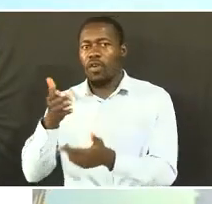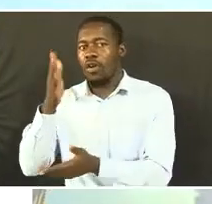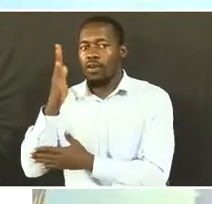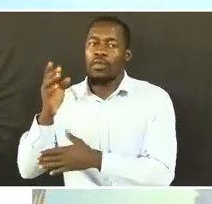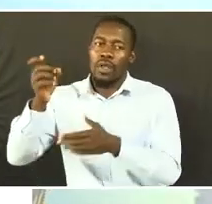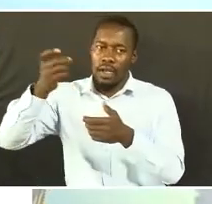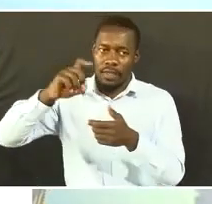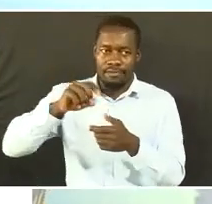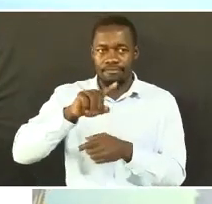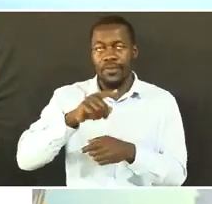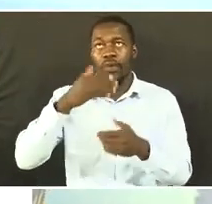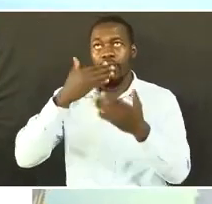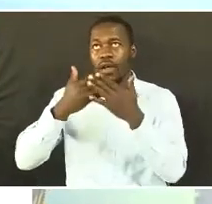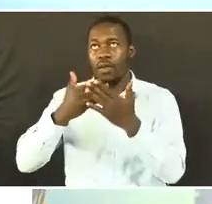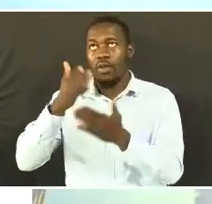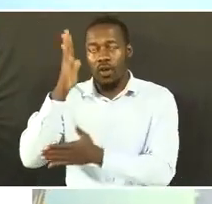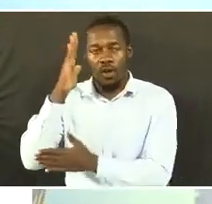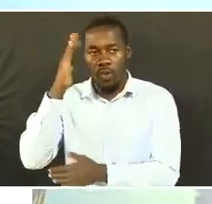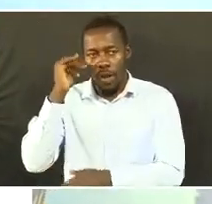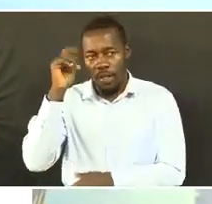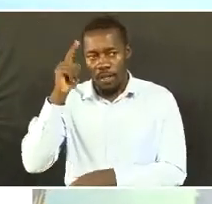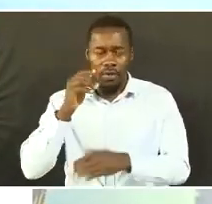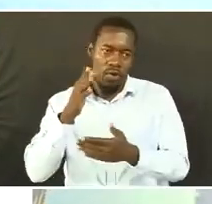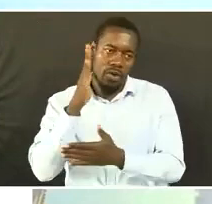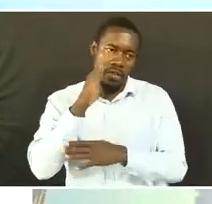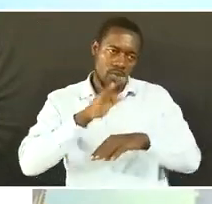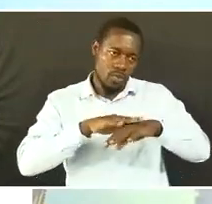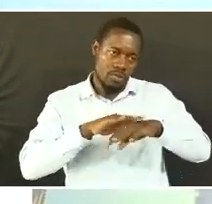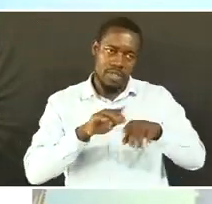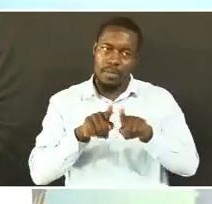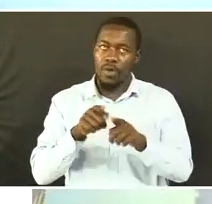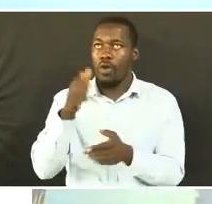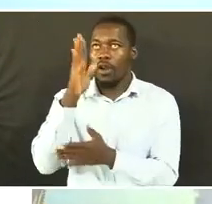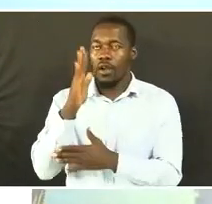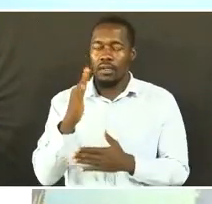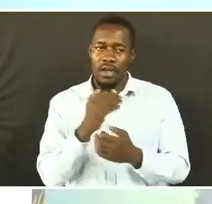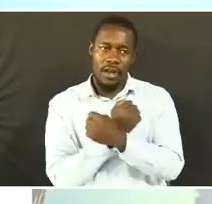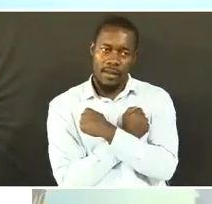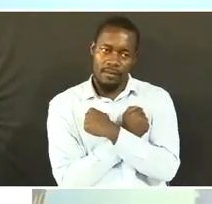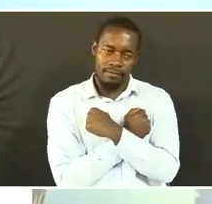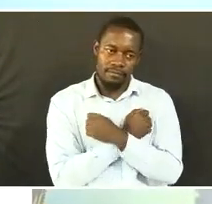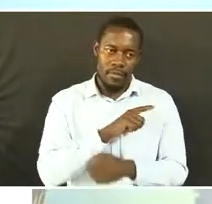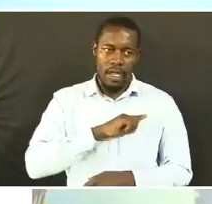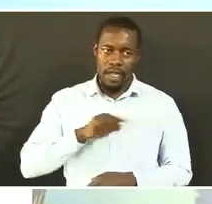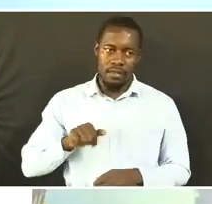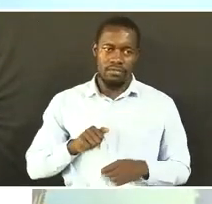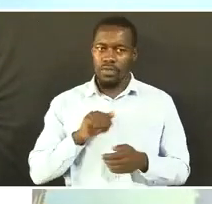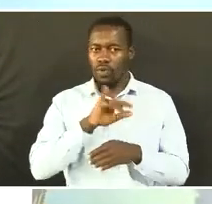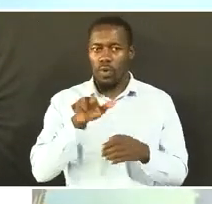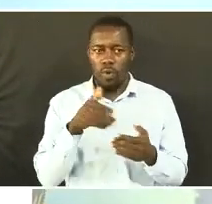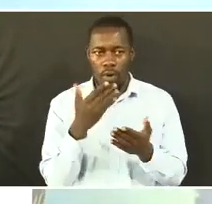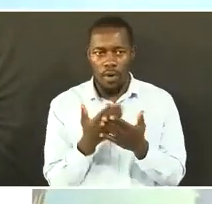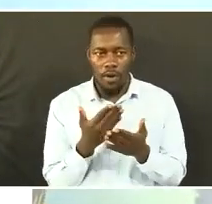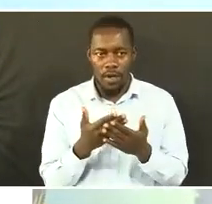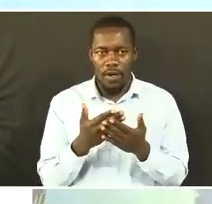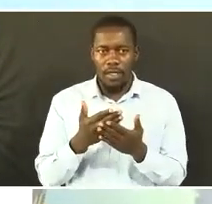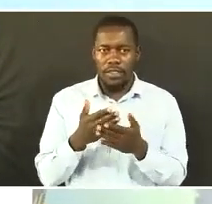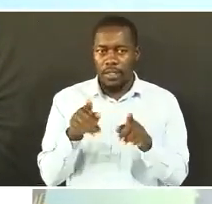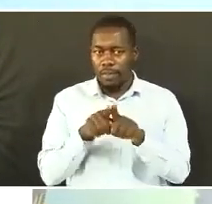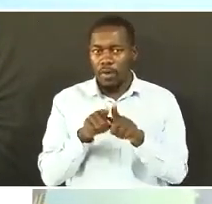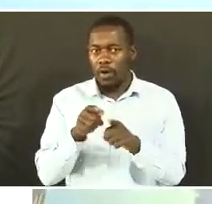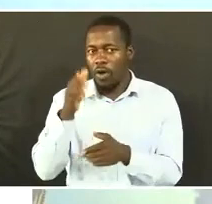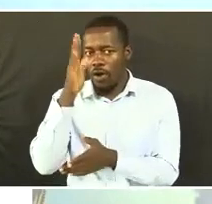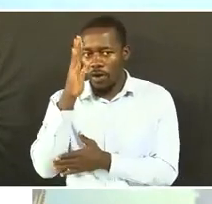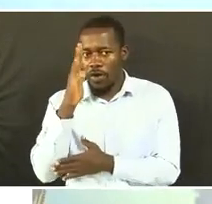for his grace and his goodness and his love that has allowed us to be in church this Sabbath. It is not because we have